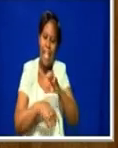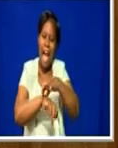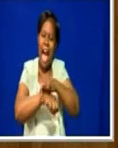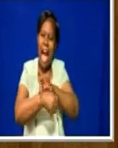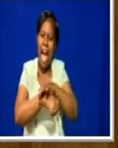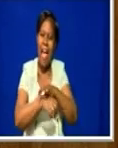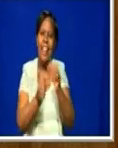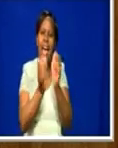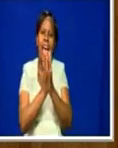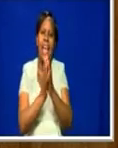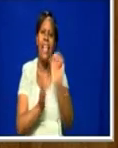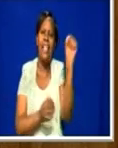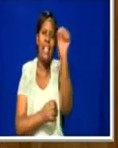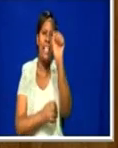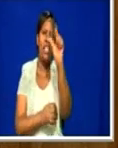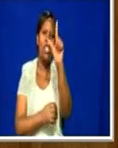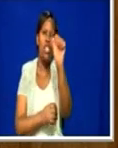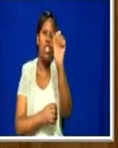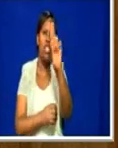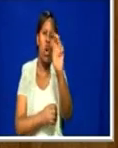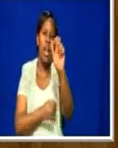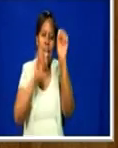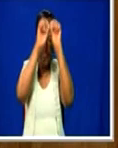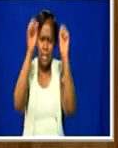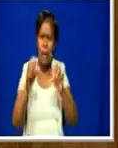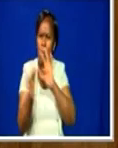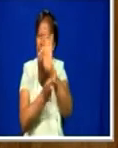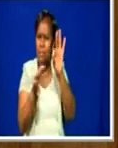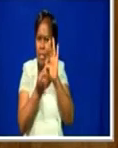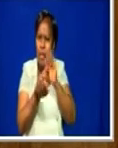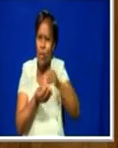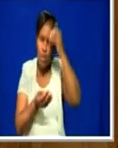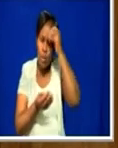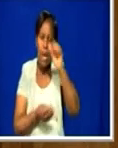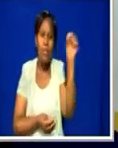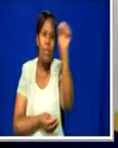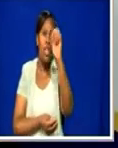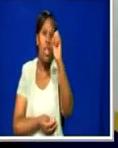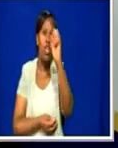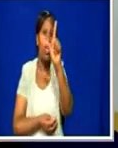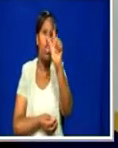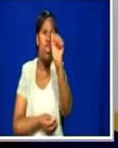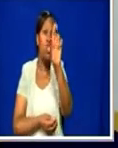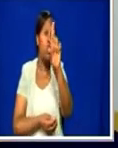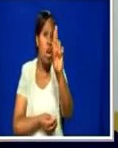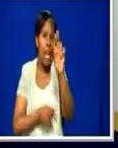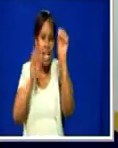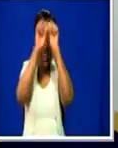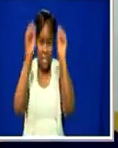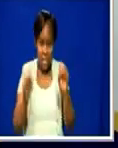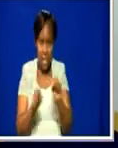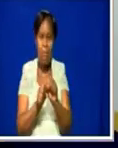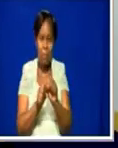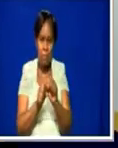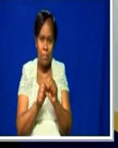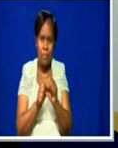the solar system. Wow. But specifically, we are learning about the solar system. Wow, you said